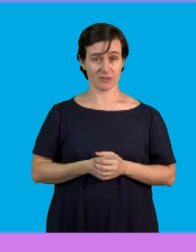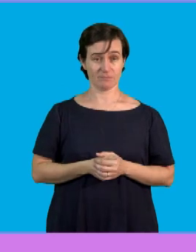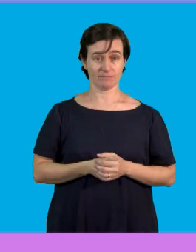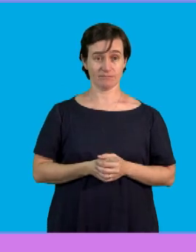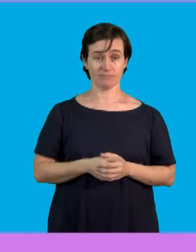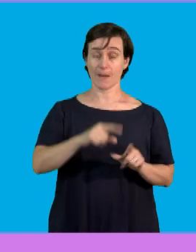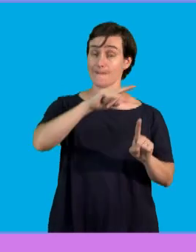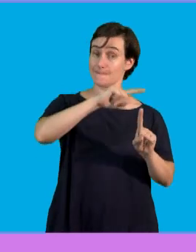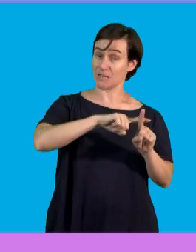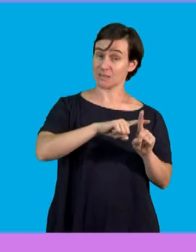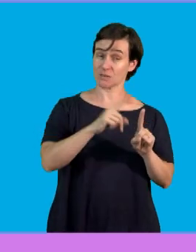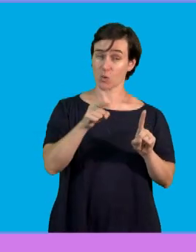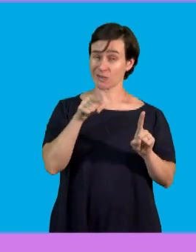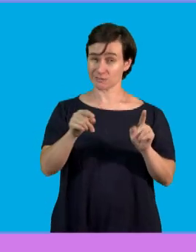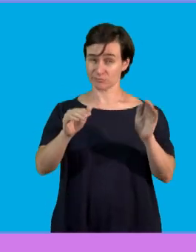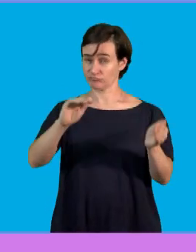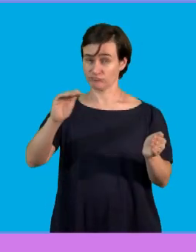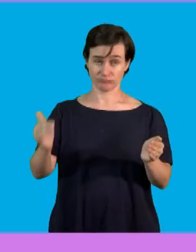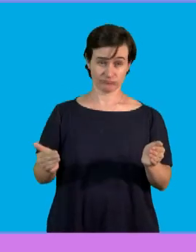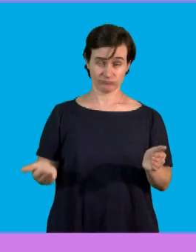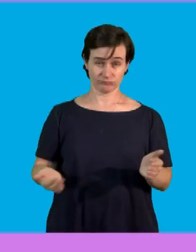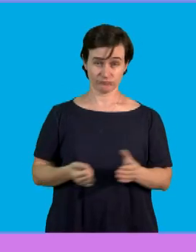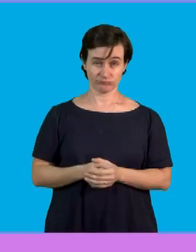1,450 plus